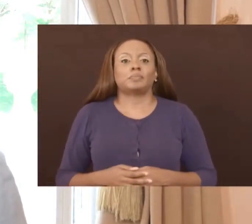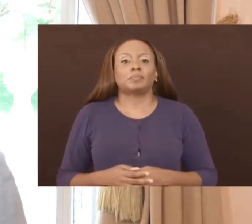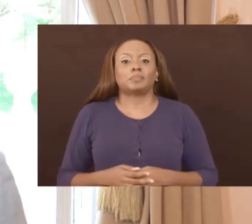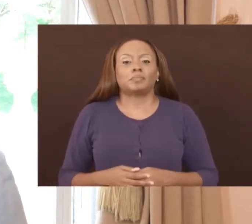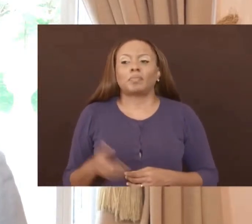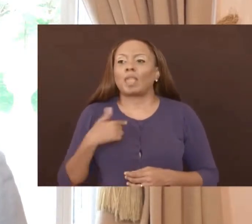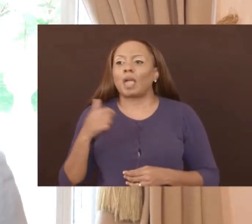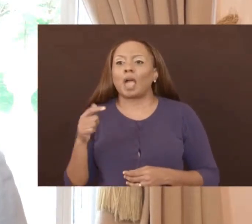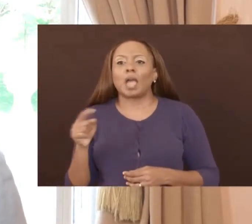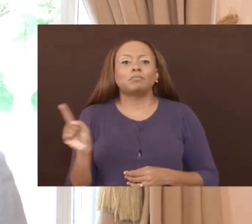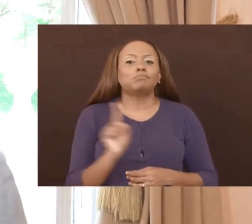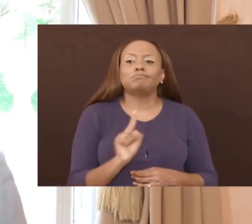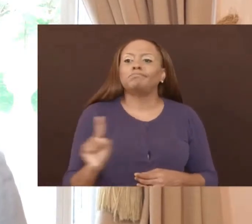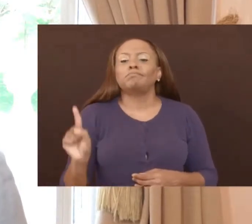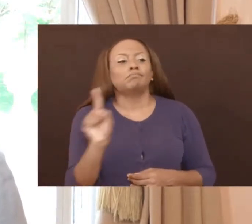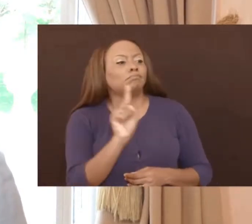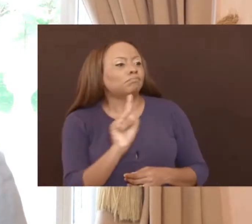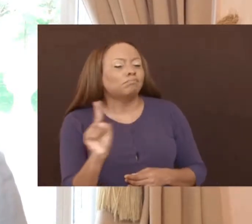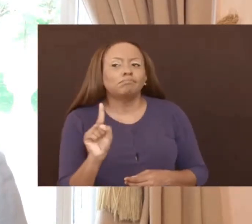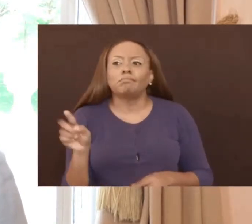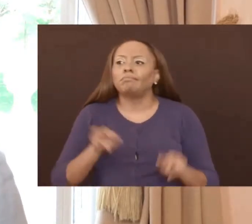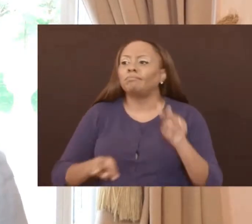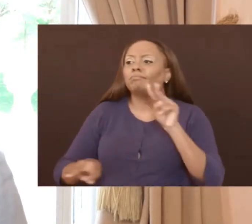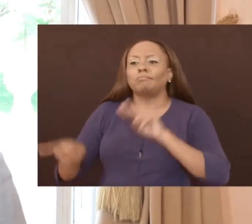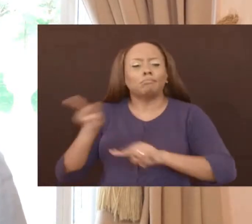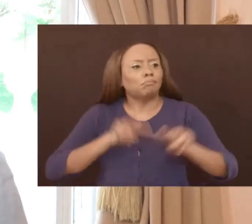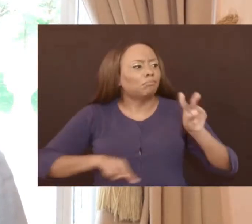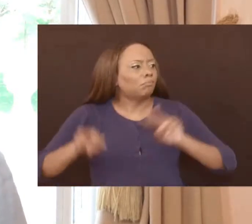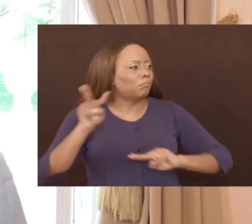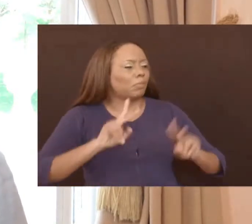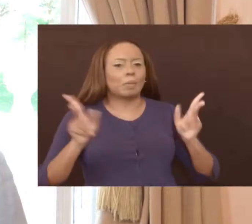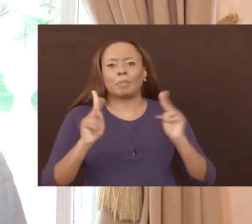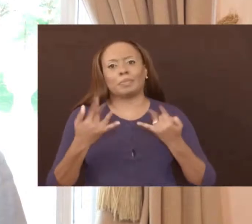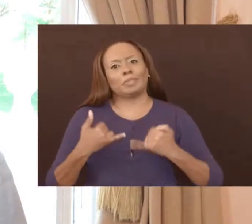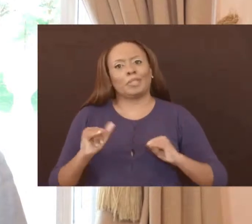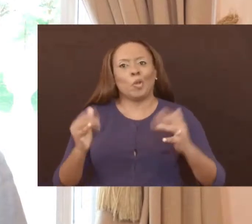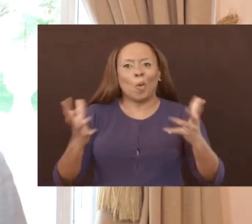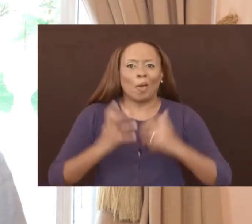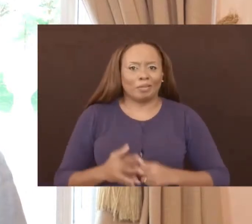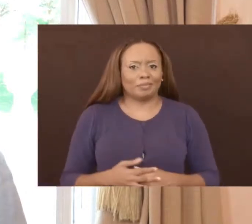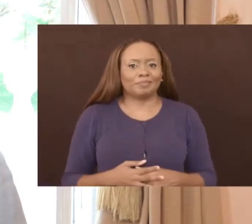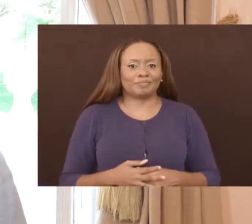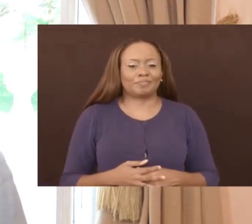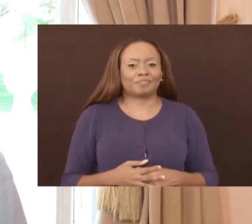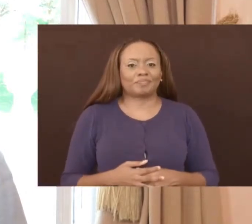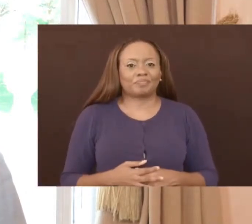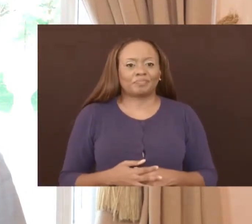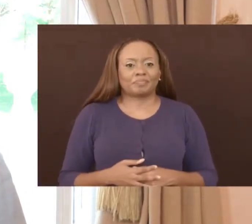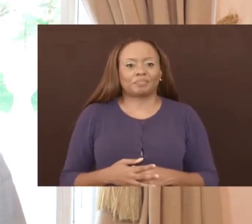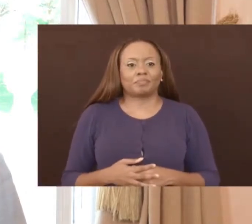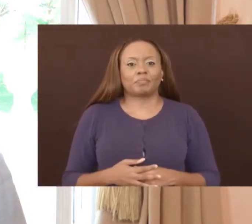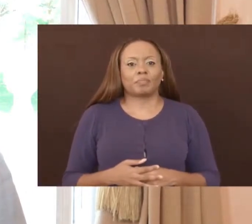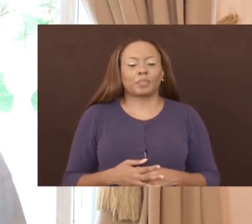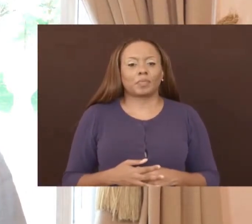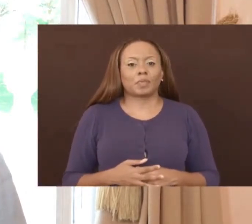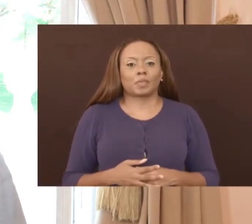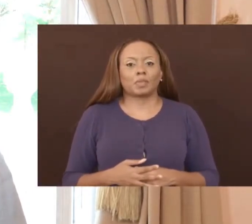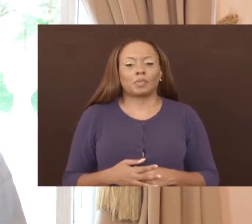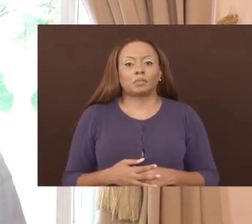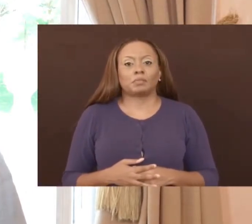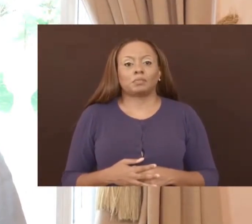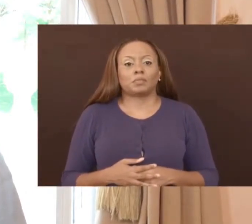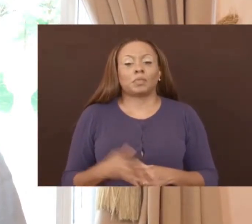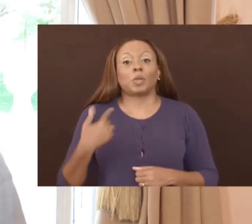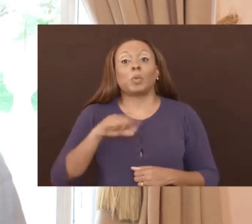moved around, the message was very, very clear. As a result, we've asked the officials to increase the number of